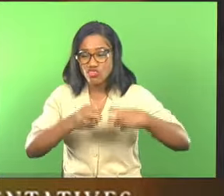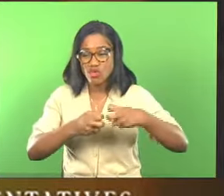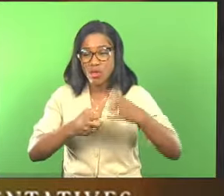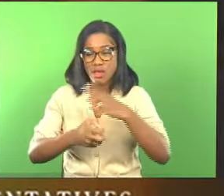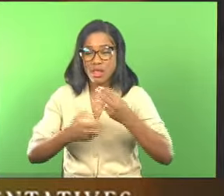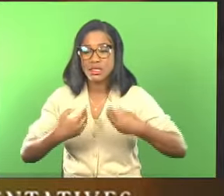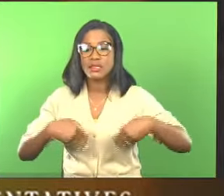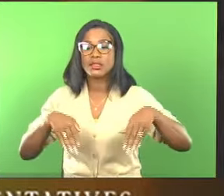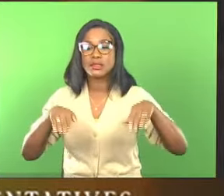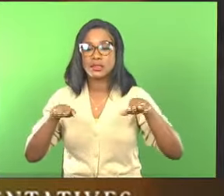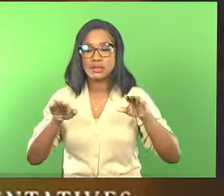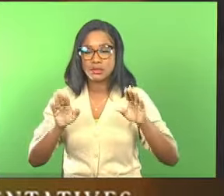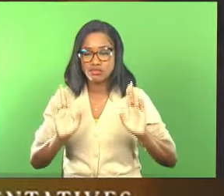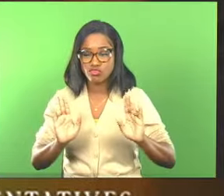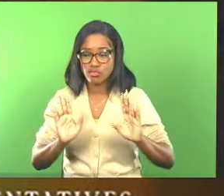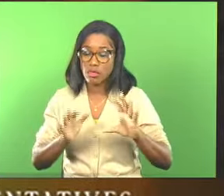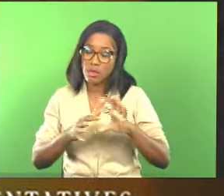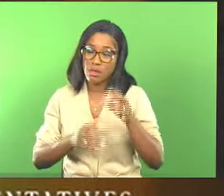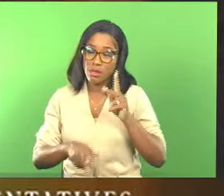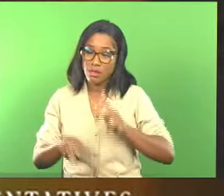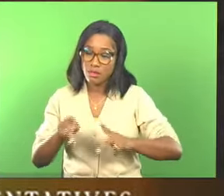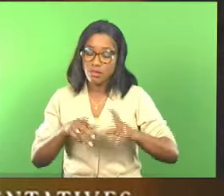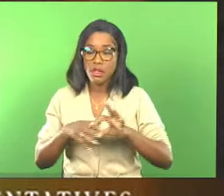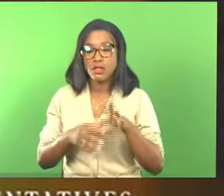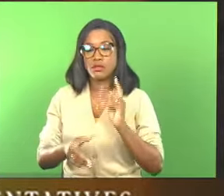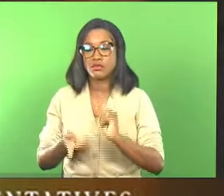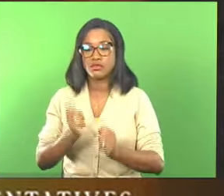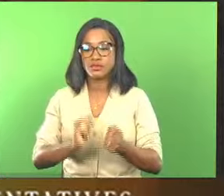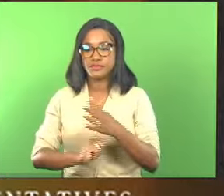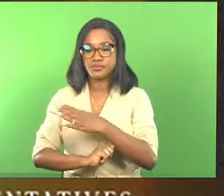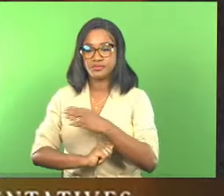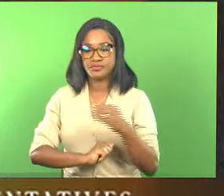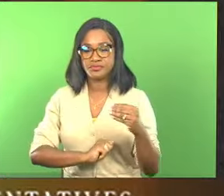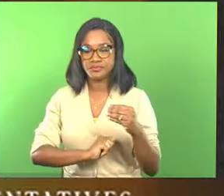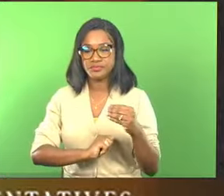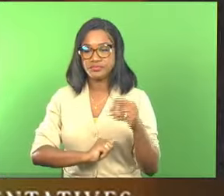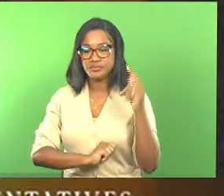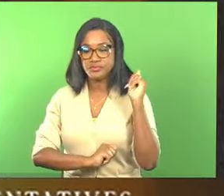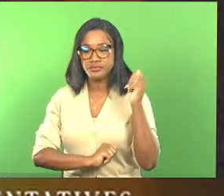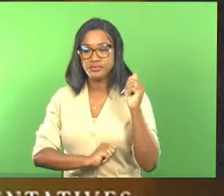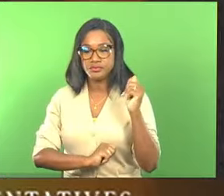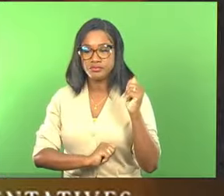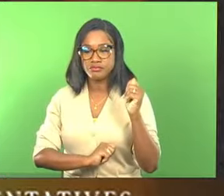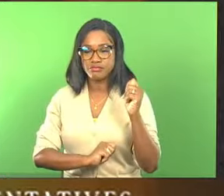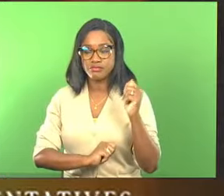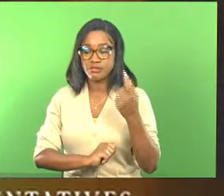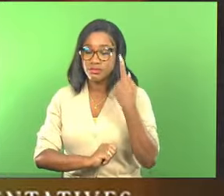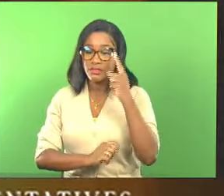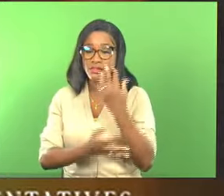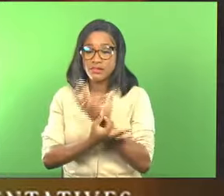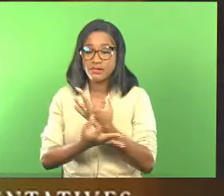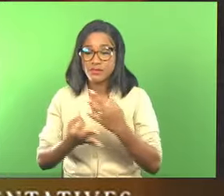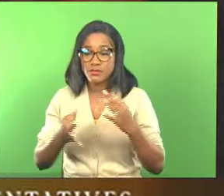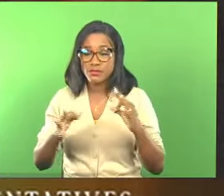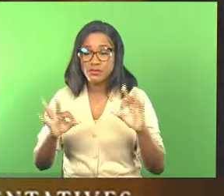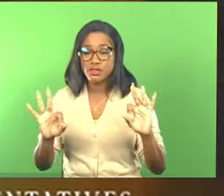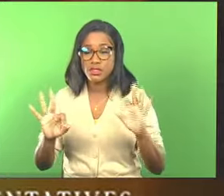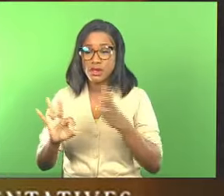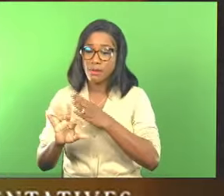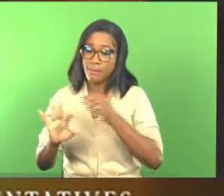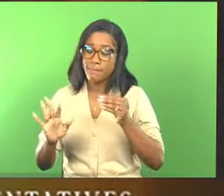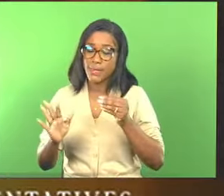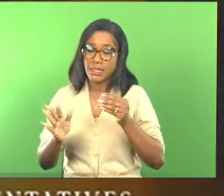of the people of Trinidad and Tobago for freedom and